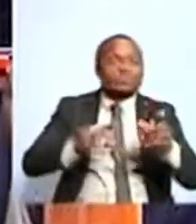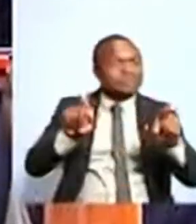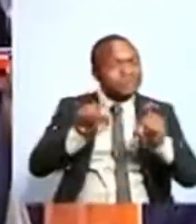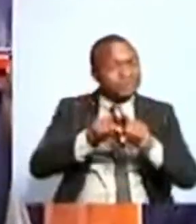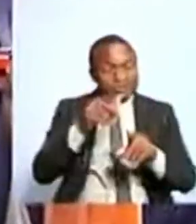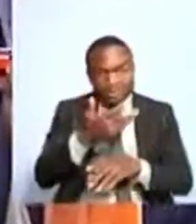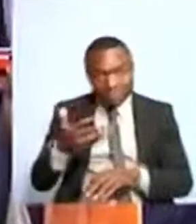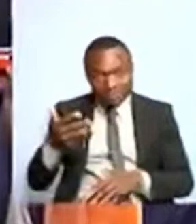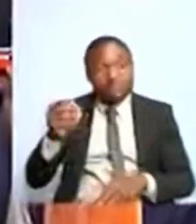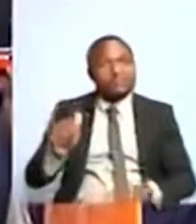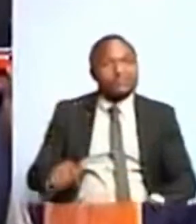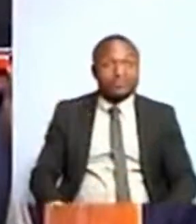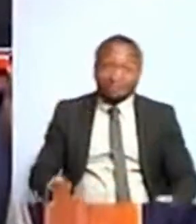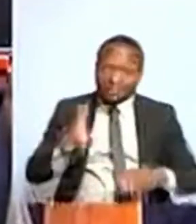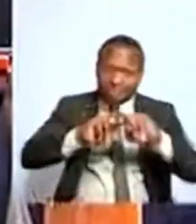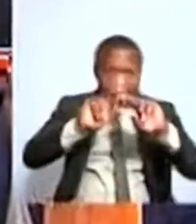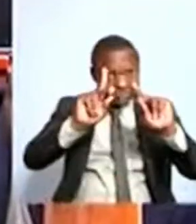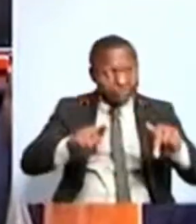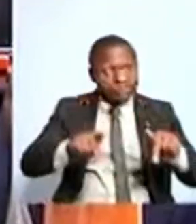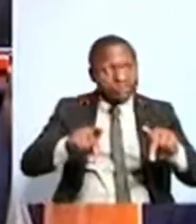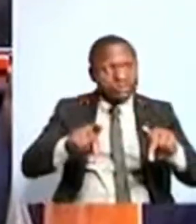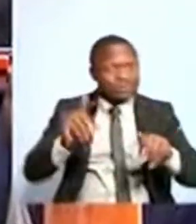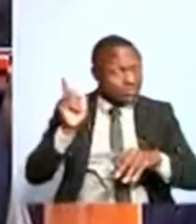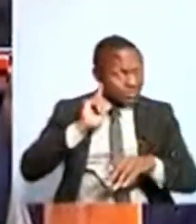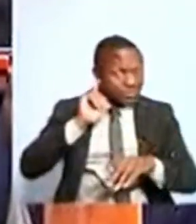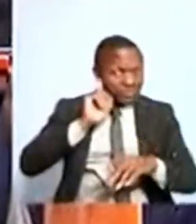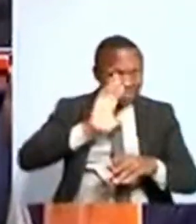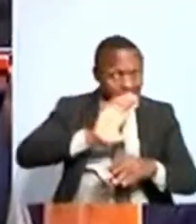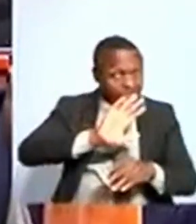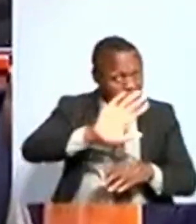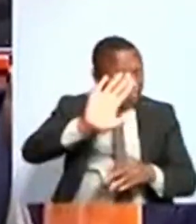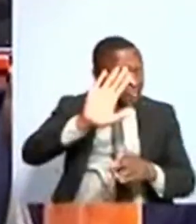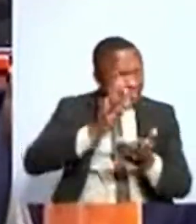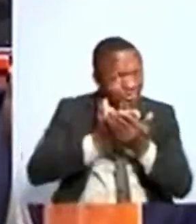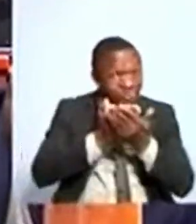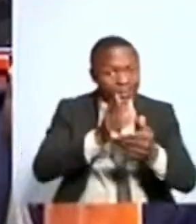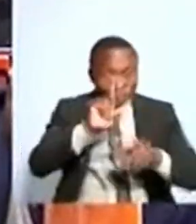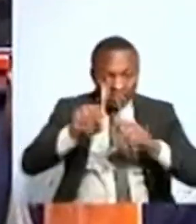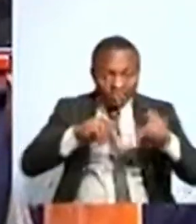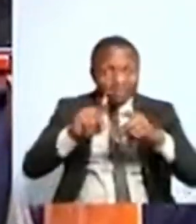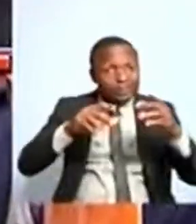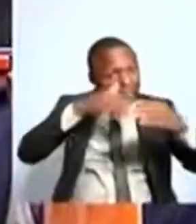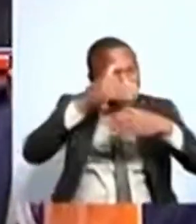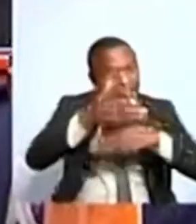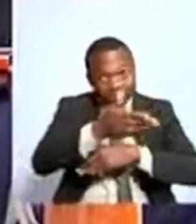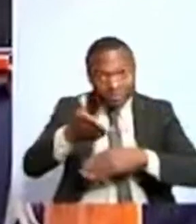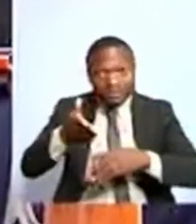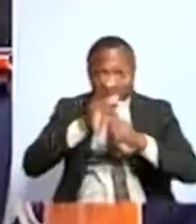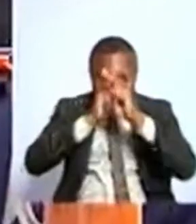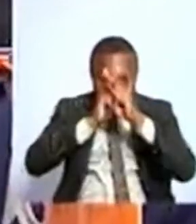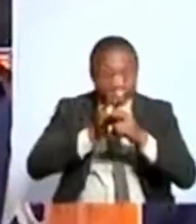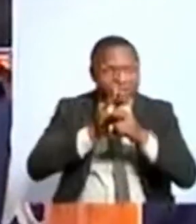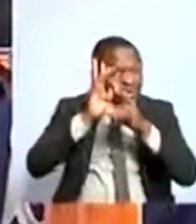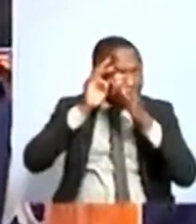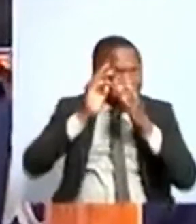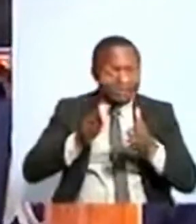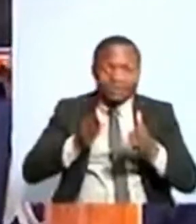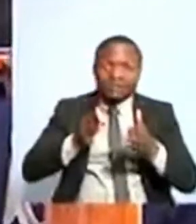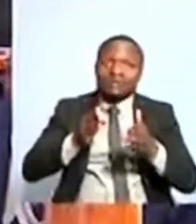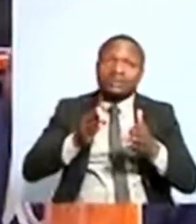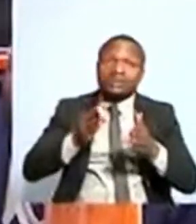sure, Mr. Chairman, you have already heard my submission, and the people out there, including the Honourable Minister. Honourable Minister, let